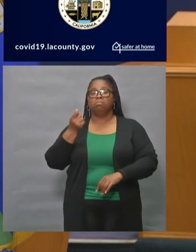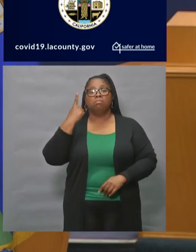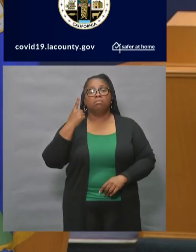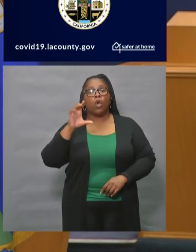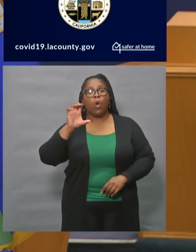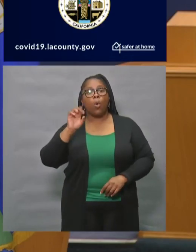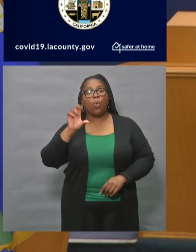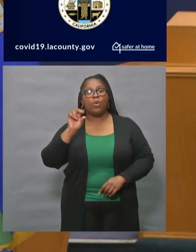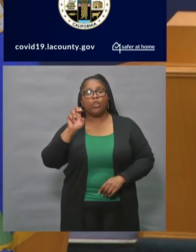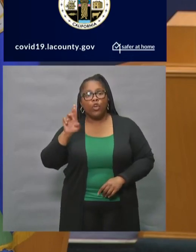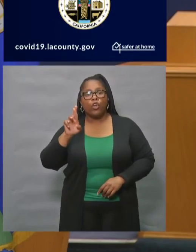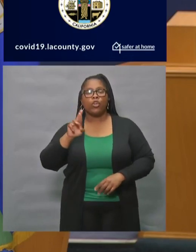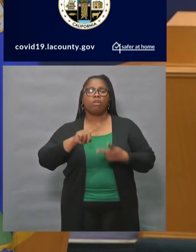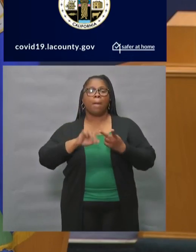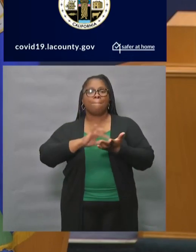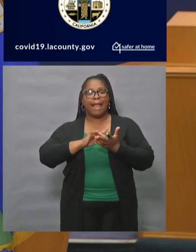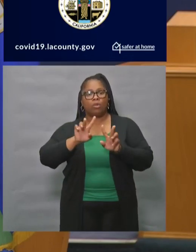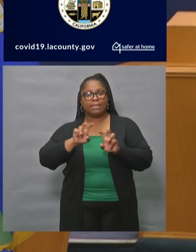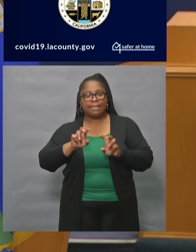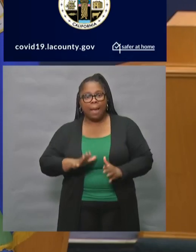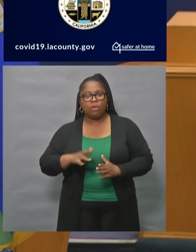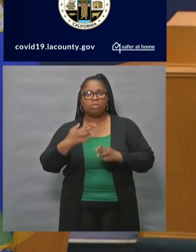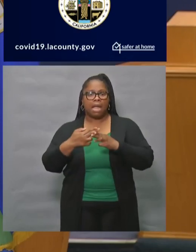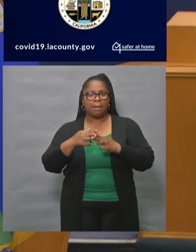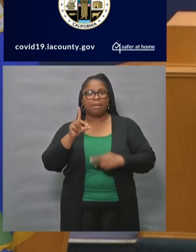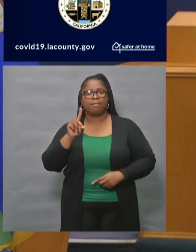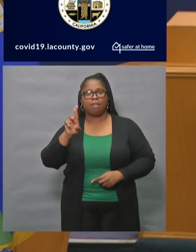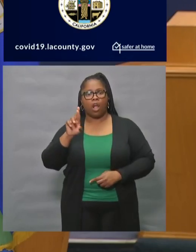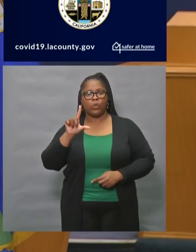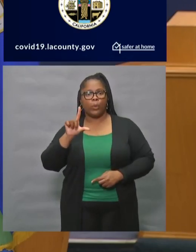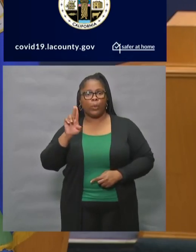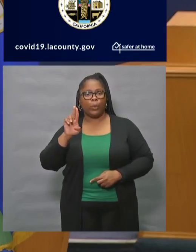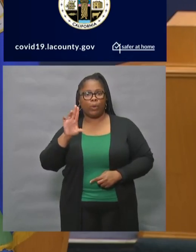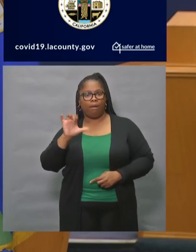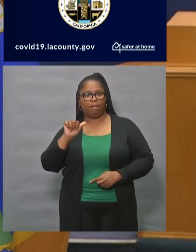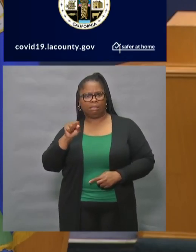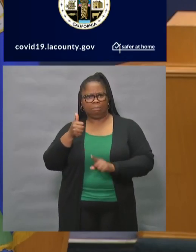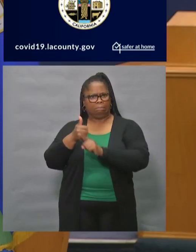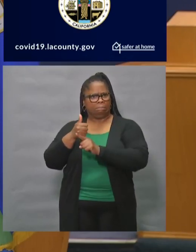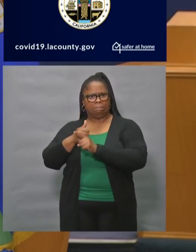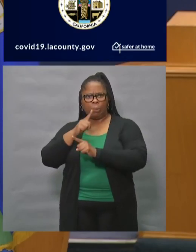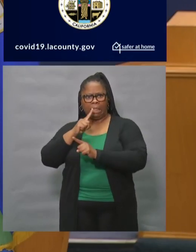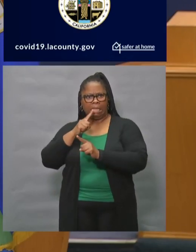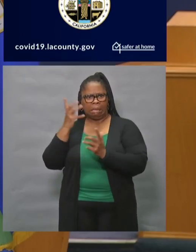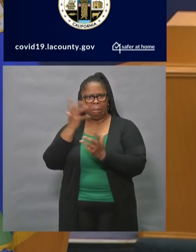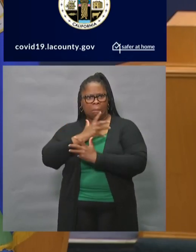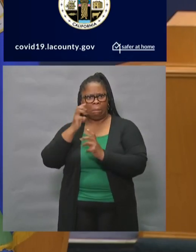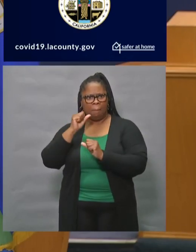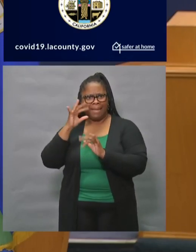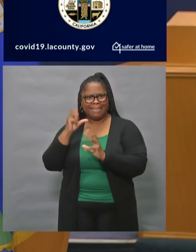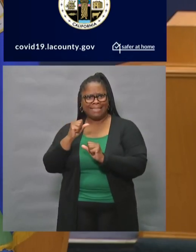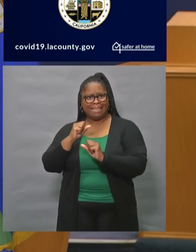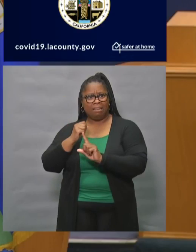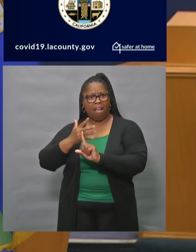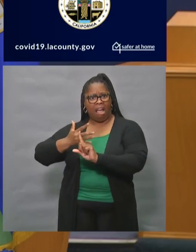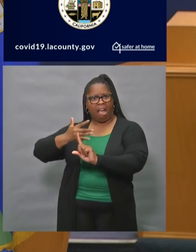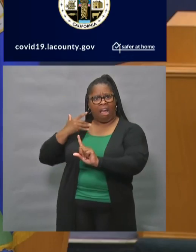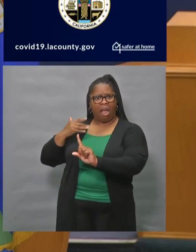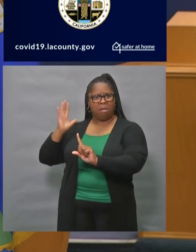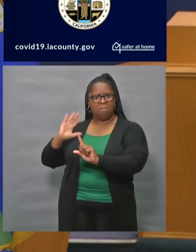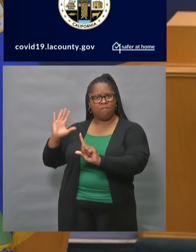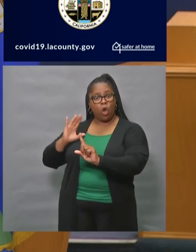and, he's actually amazing. And even early on, he was actually helping us figure out